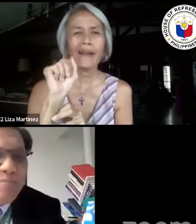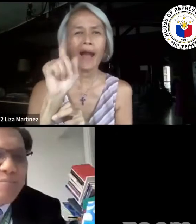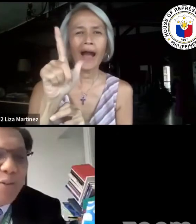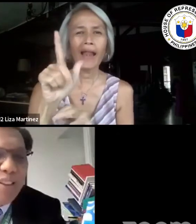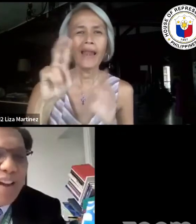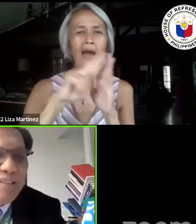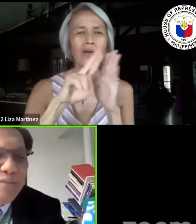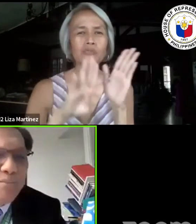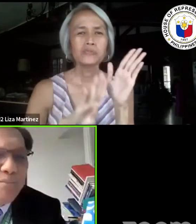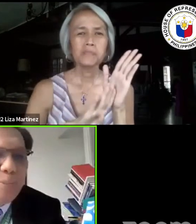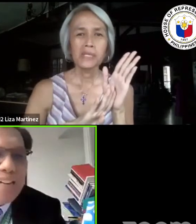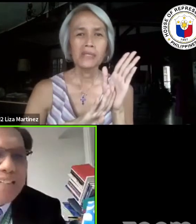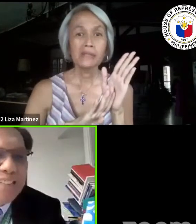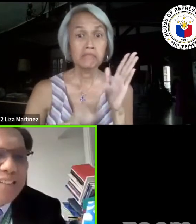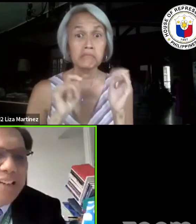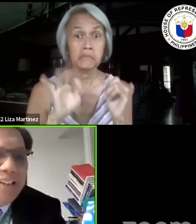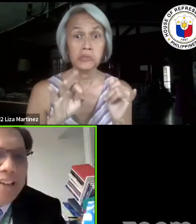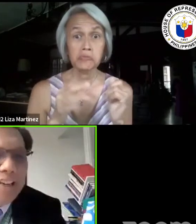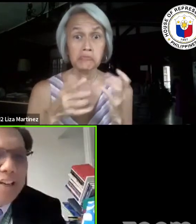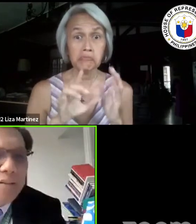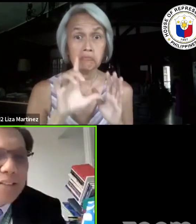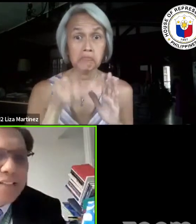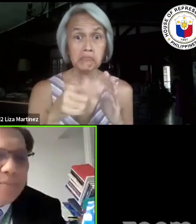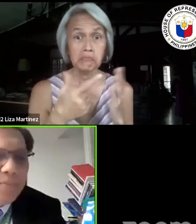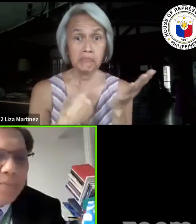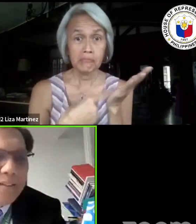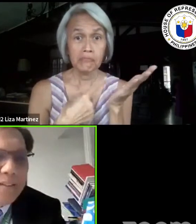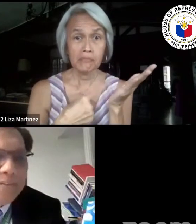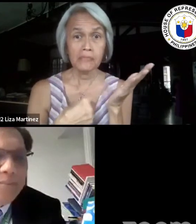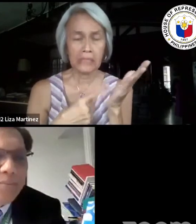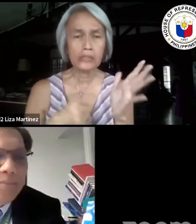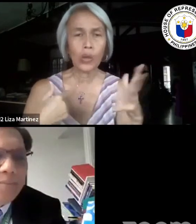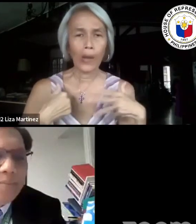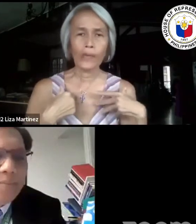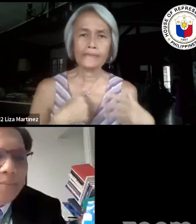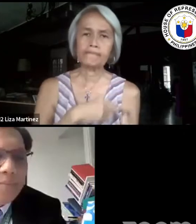I will just stand by when the ARAL Bill will be tackled. Thank you very much.